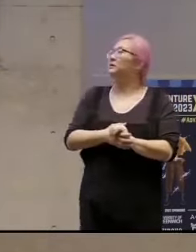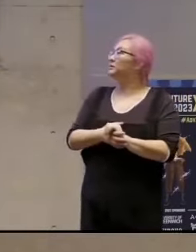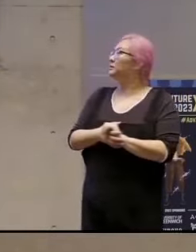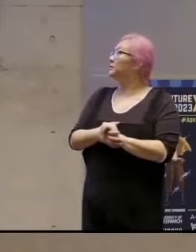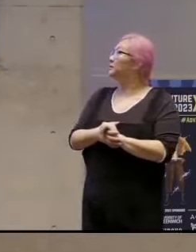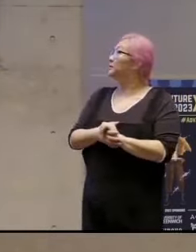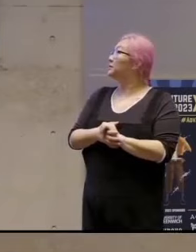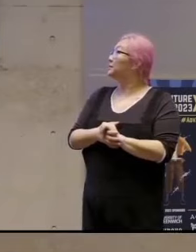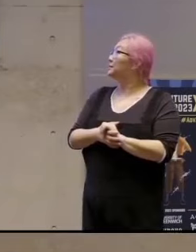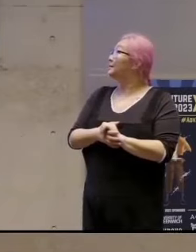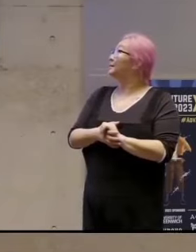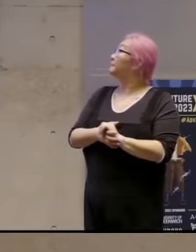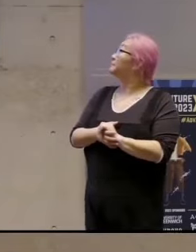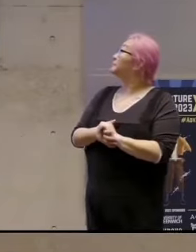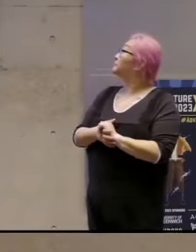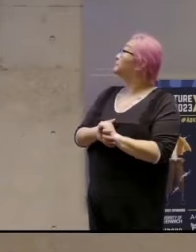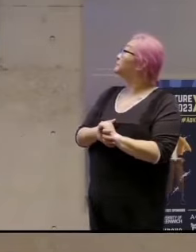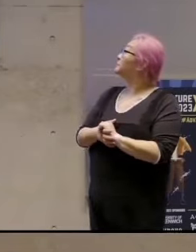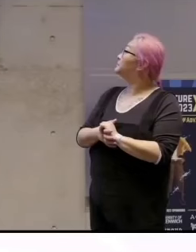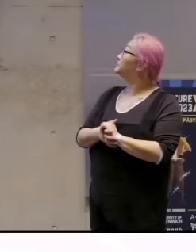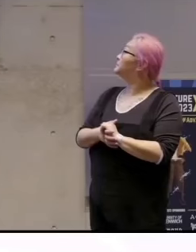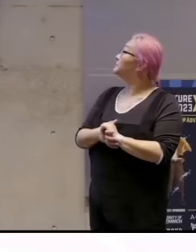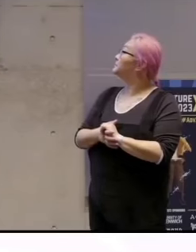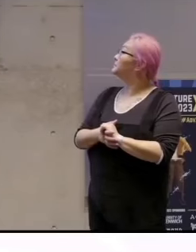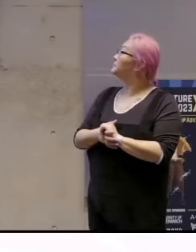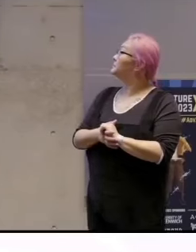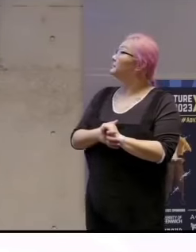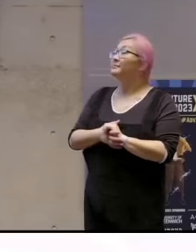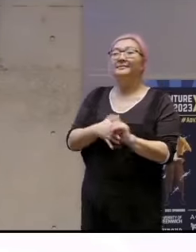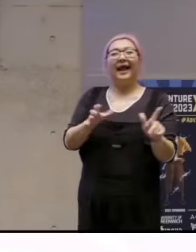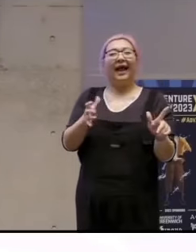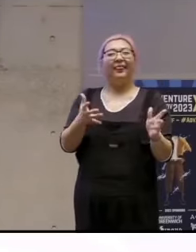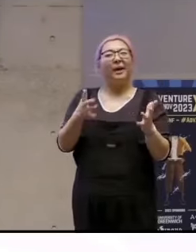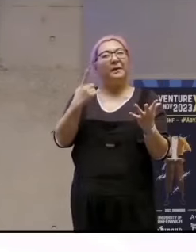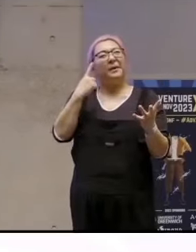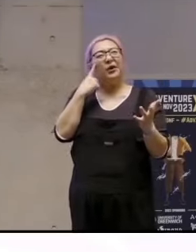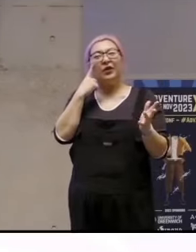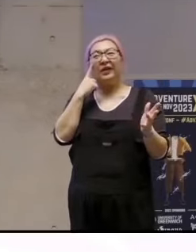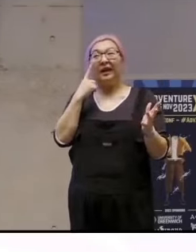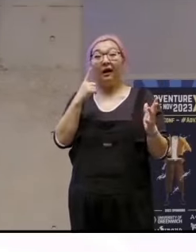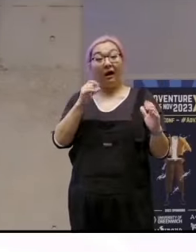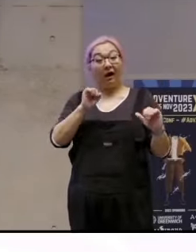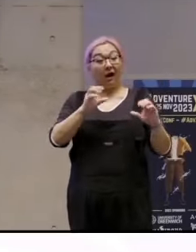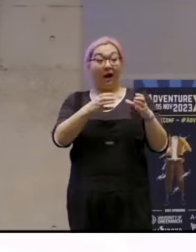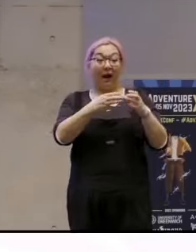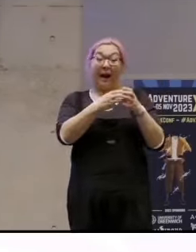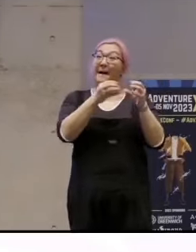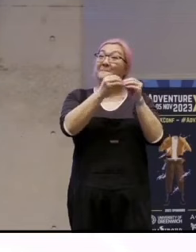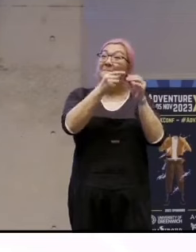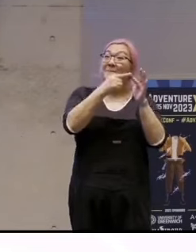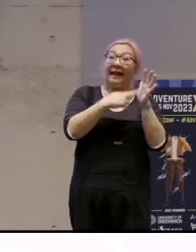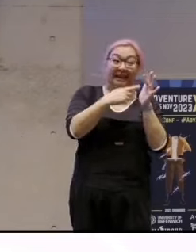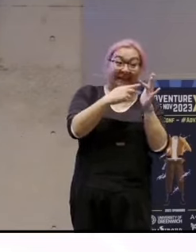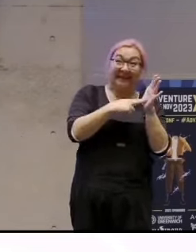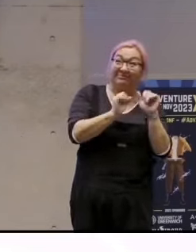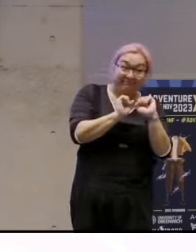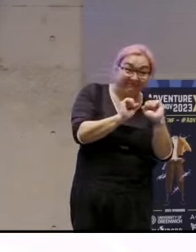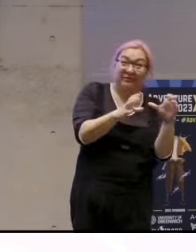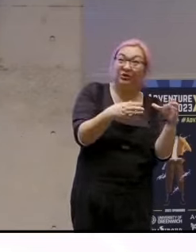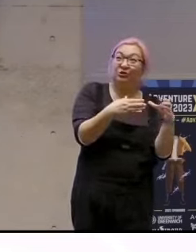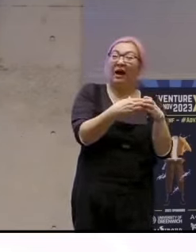Let's see if this one works. Yes. So then you go, well, I don't know anything about Benin. So like, what